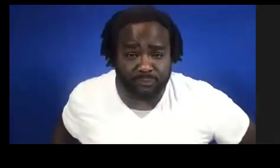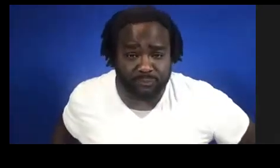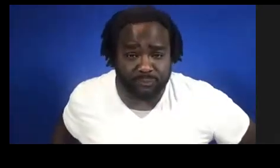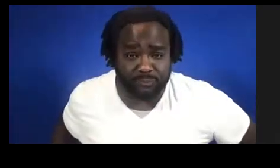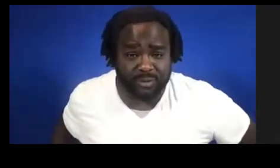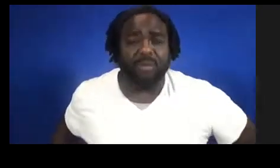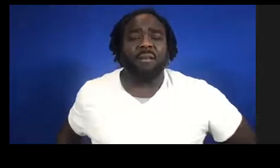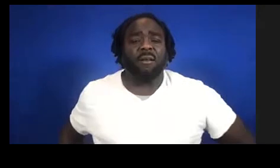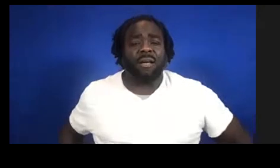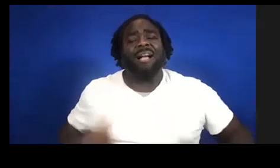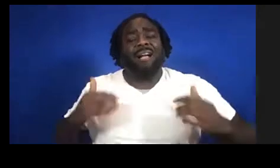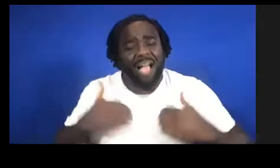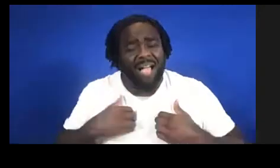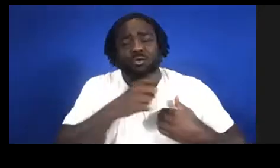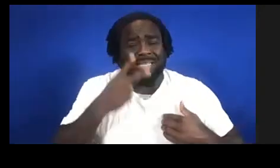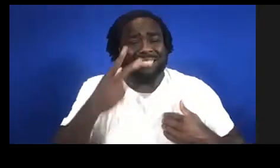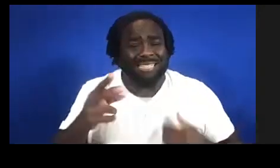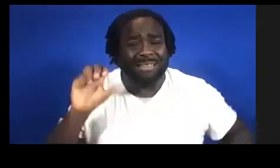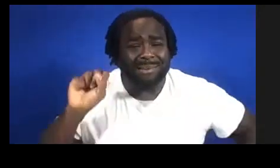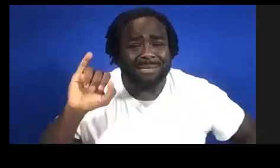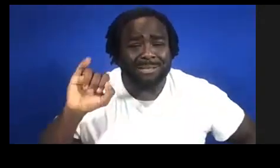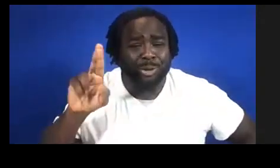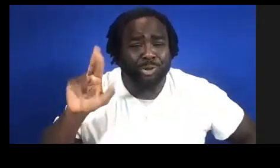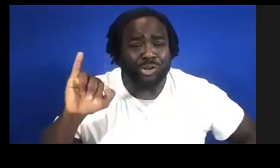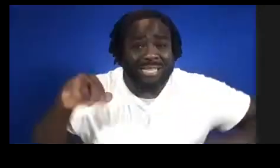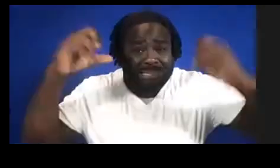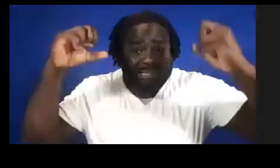So let me tell you what's missing.